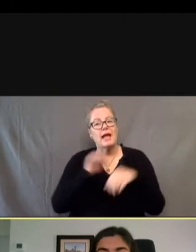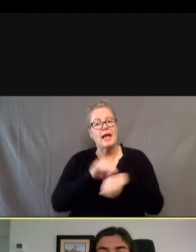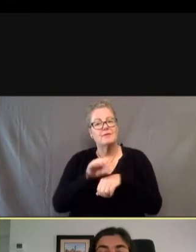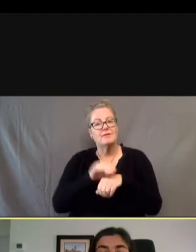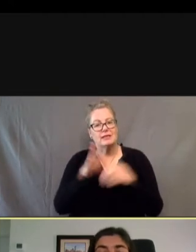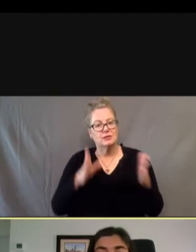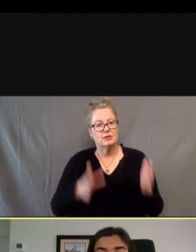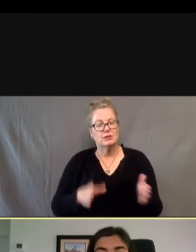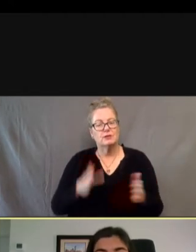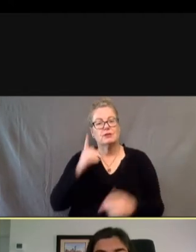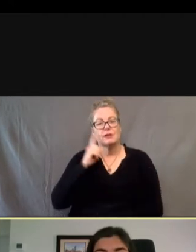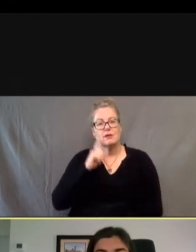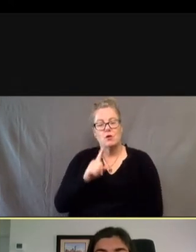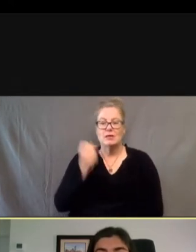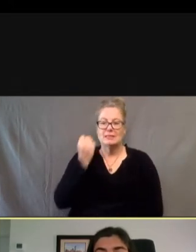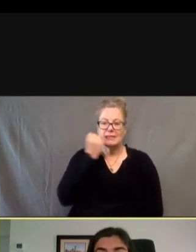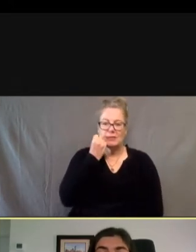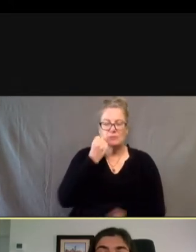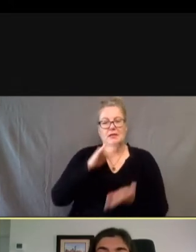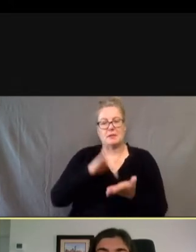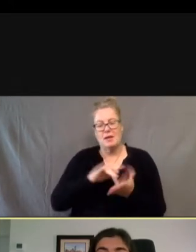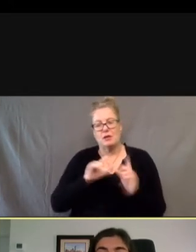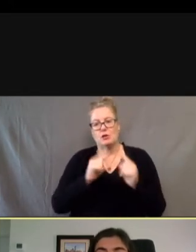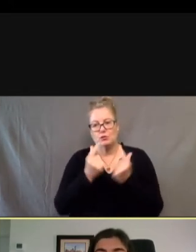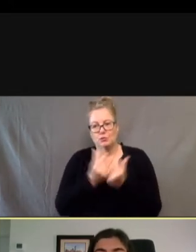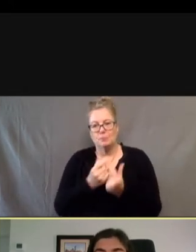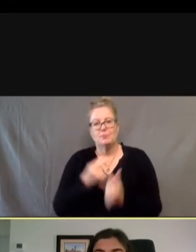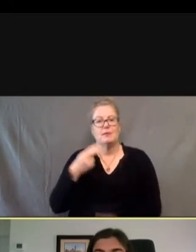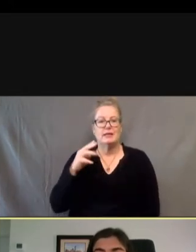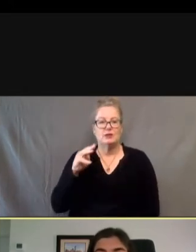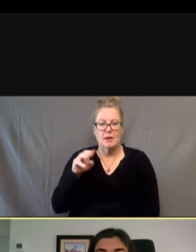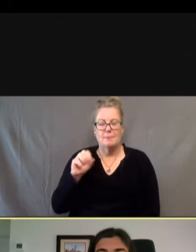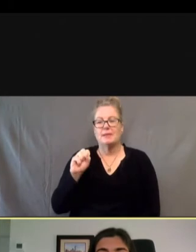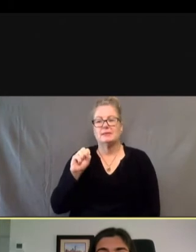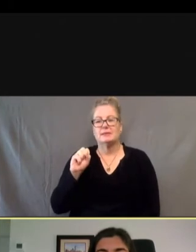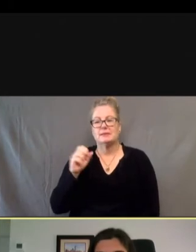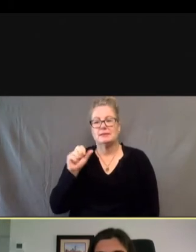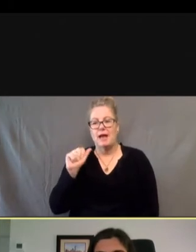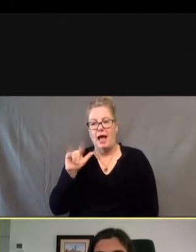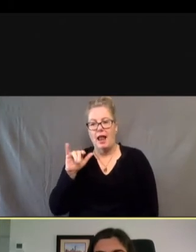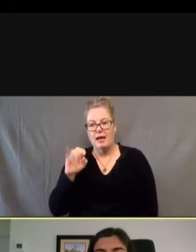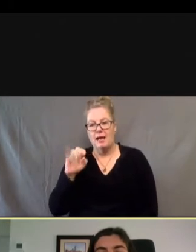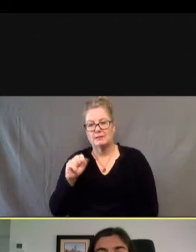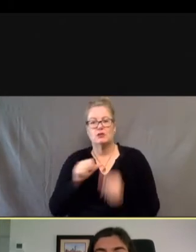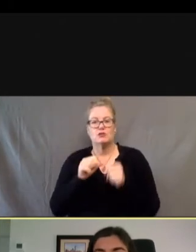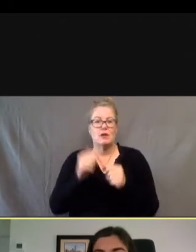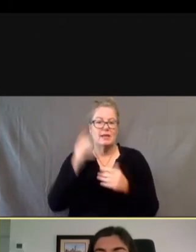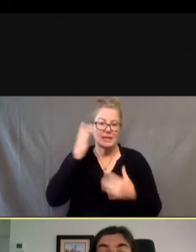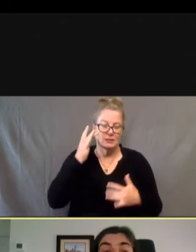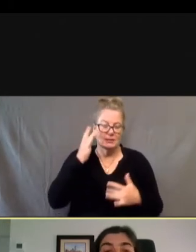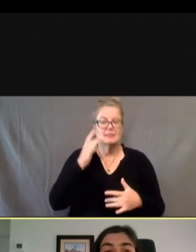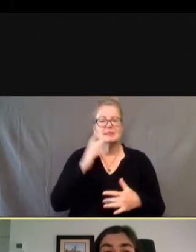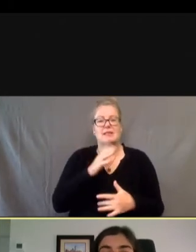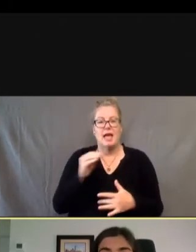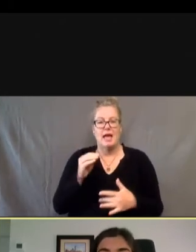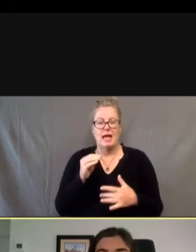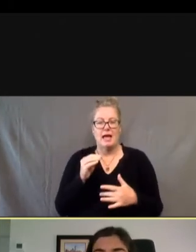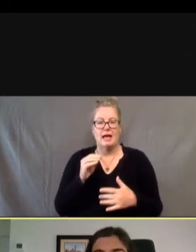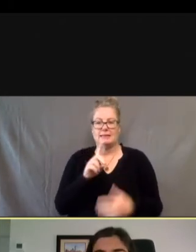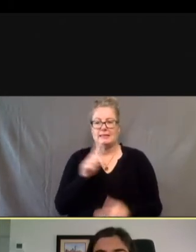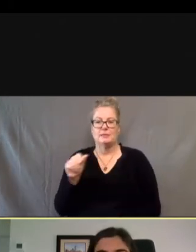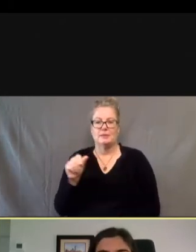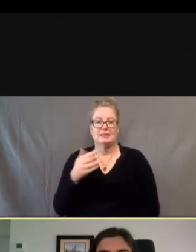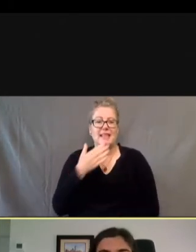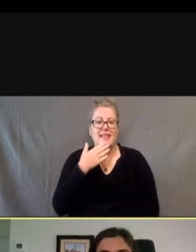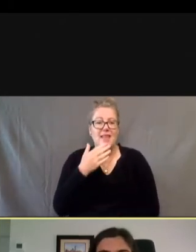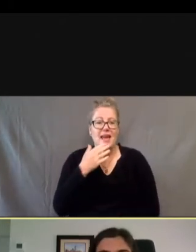HMS and the Student Identity Group, HMS Allies in Chronic Illness, Health Conditions, and Disabilities. Thank you to Pete and Zainab for including us in